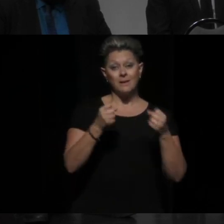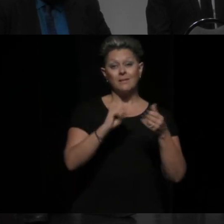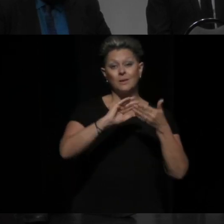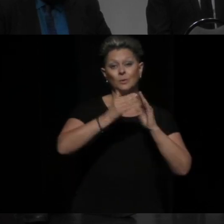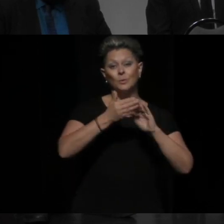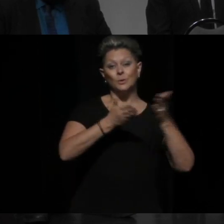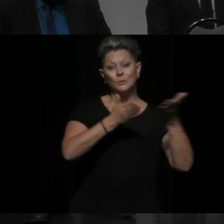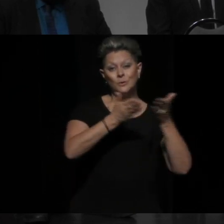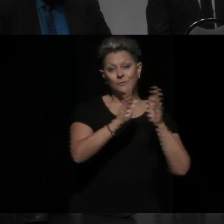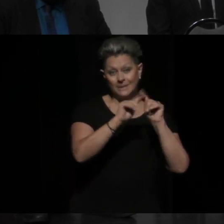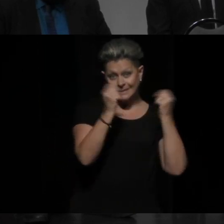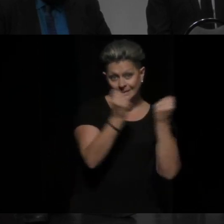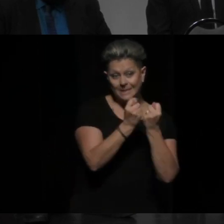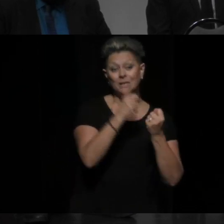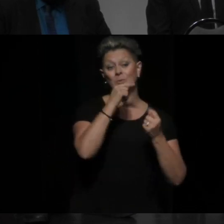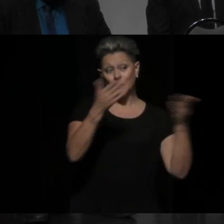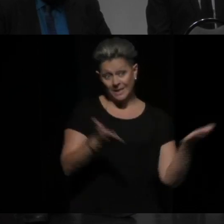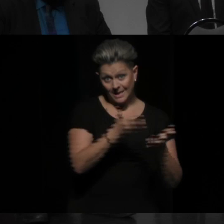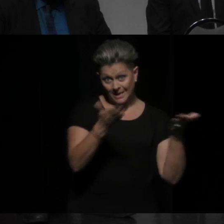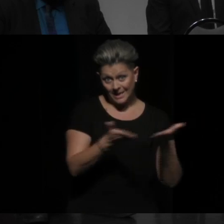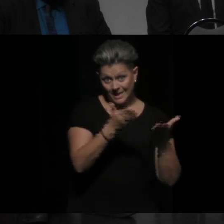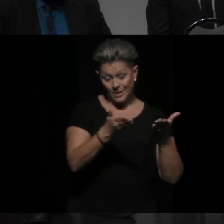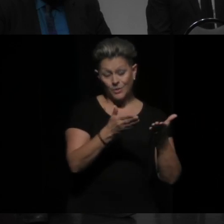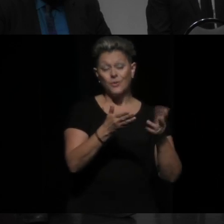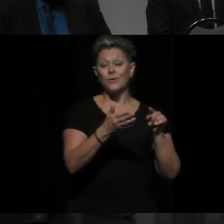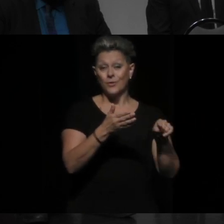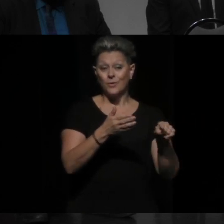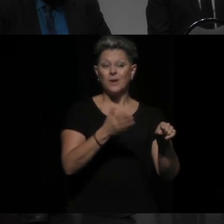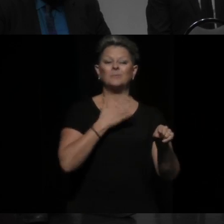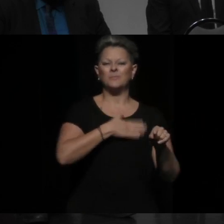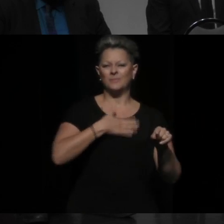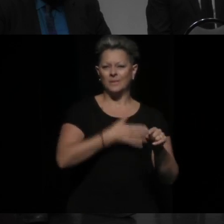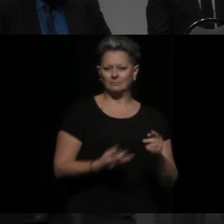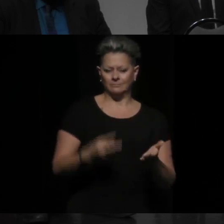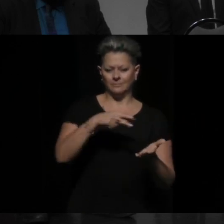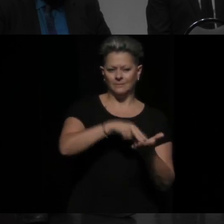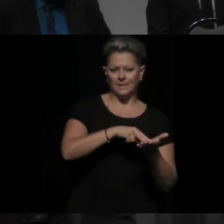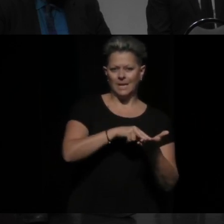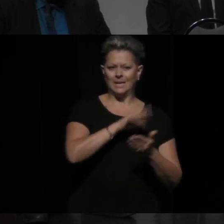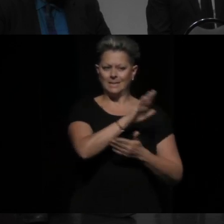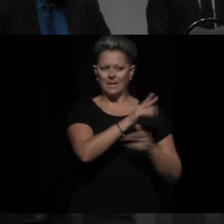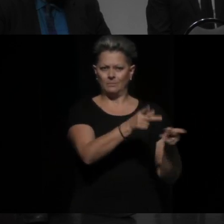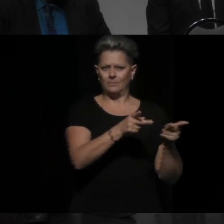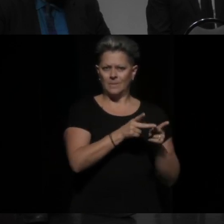team who are in attendance to stand in your place while the citation is being read.